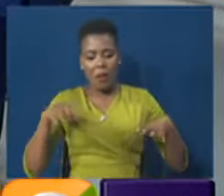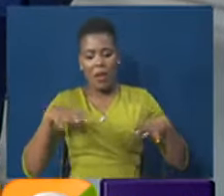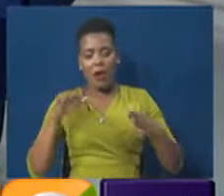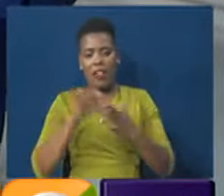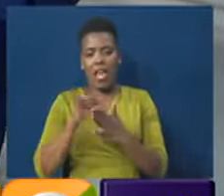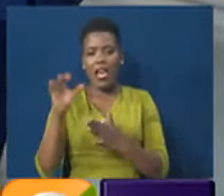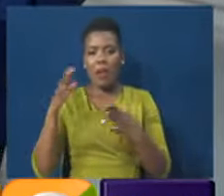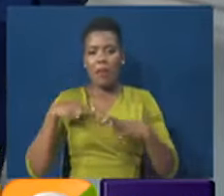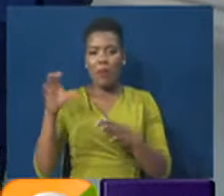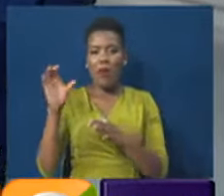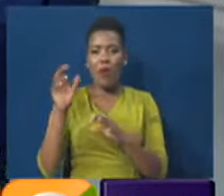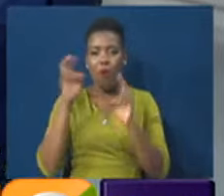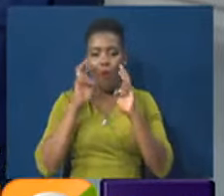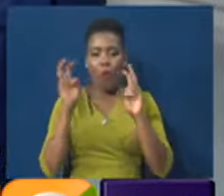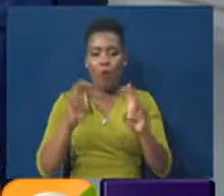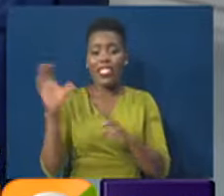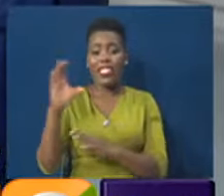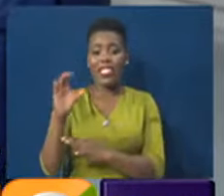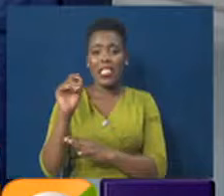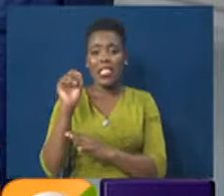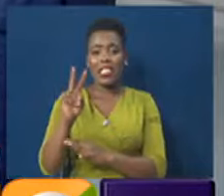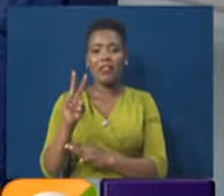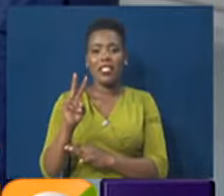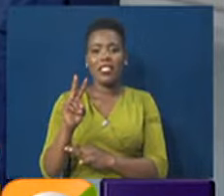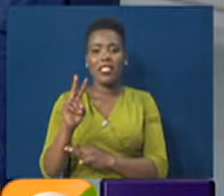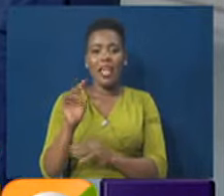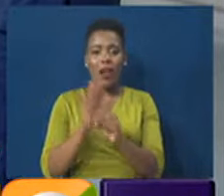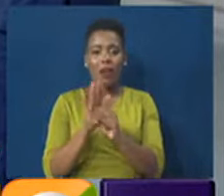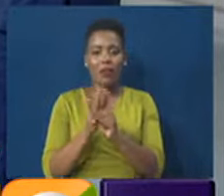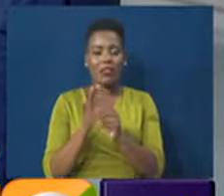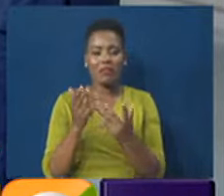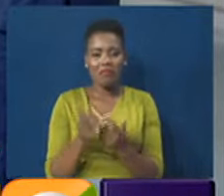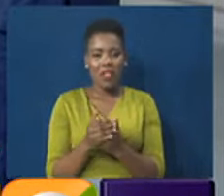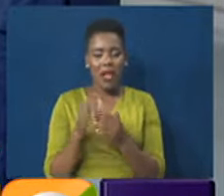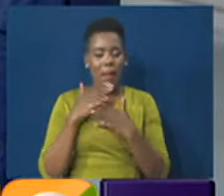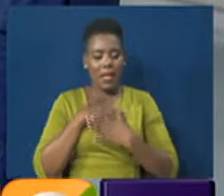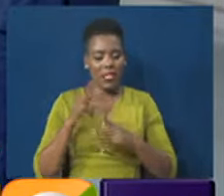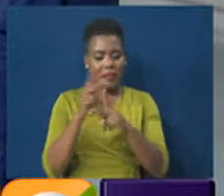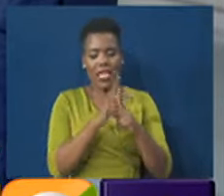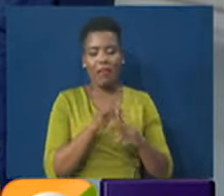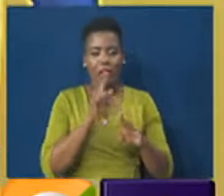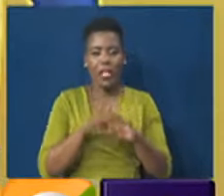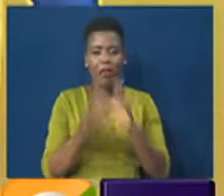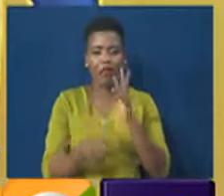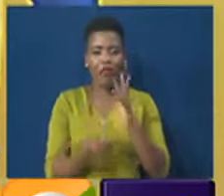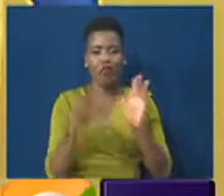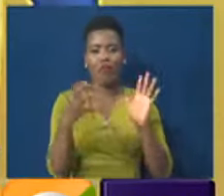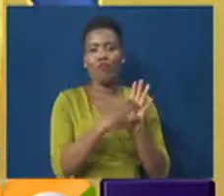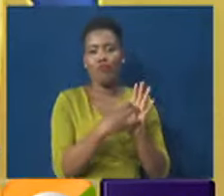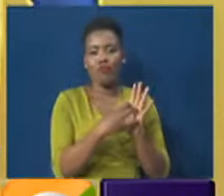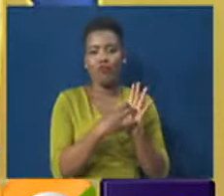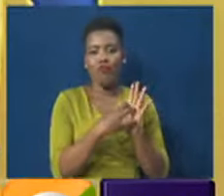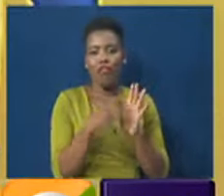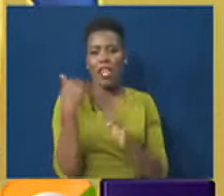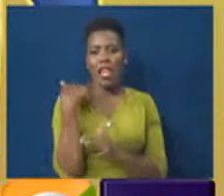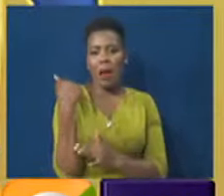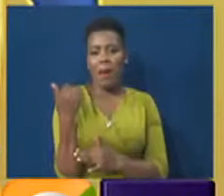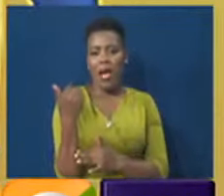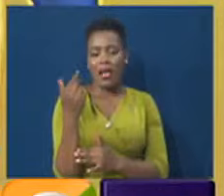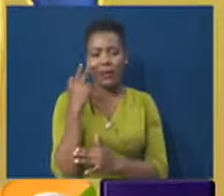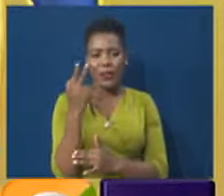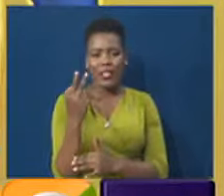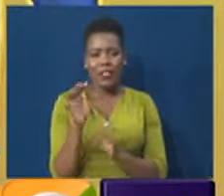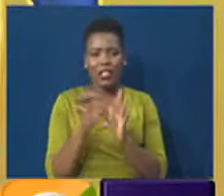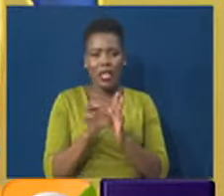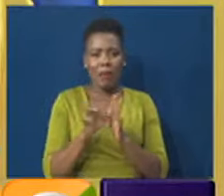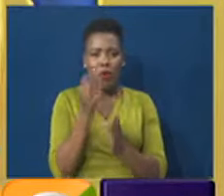don't forget there's somebody who is watching you from a supermarket. So be careful. What is the figure that I have a question about? Let's